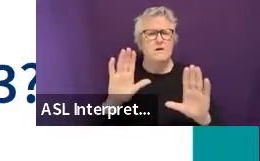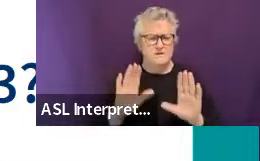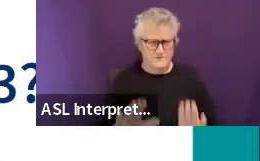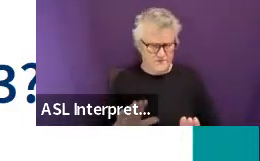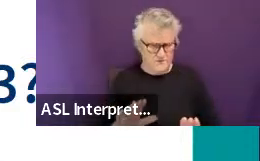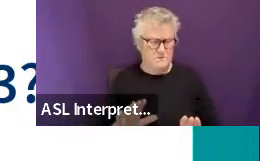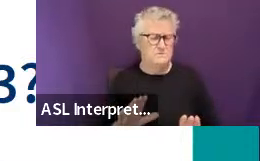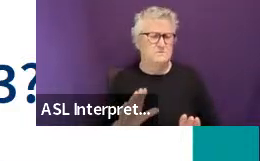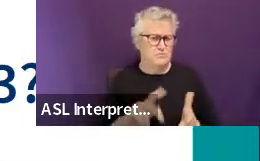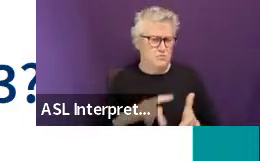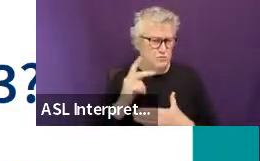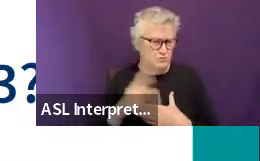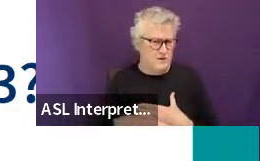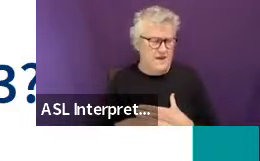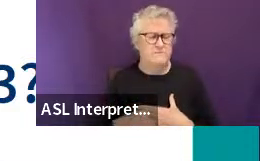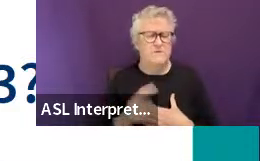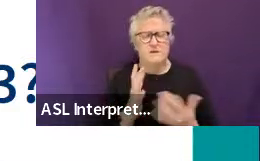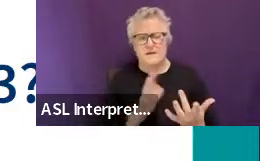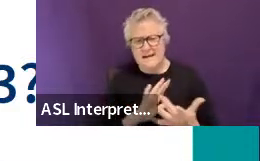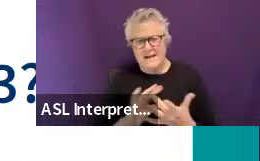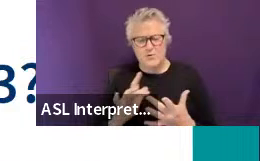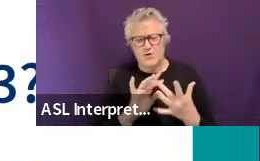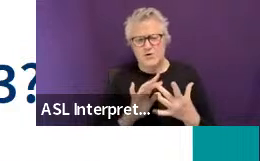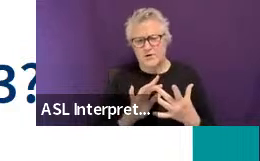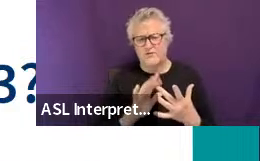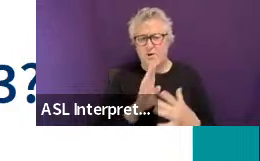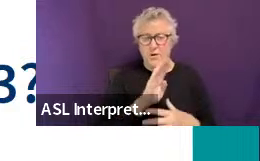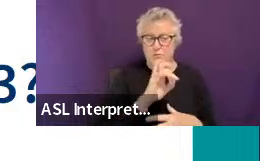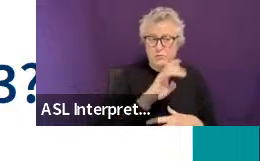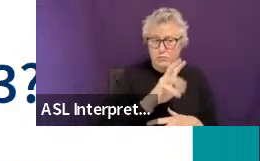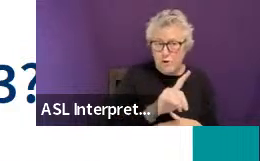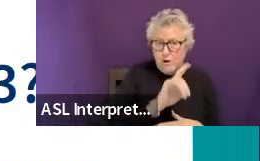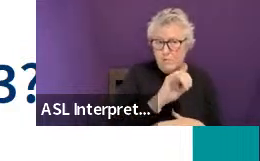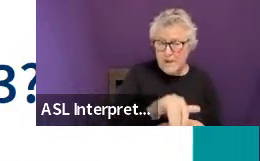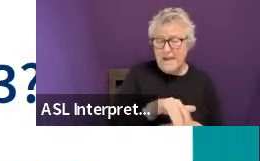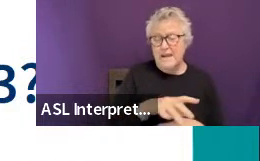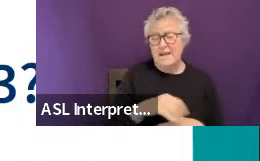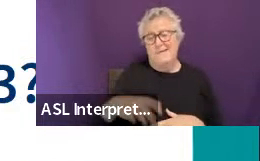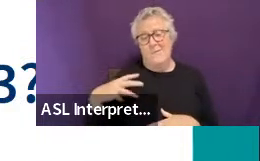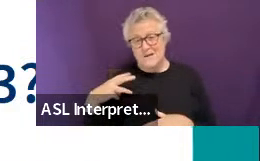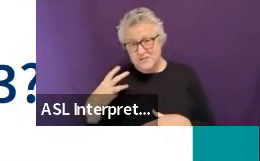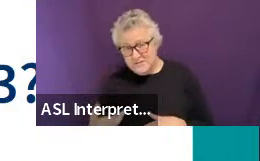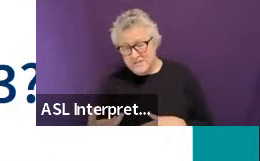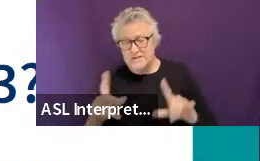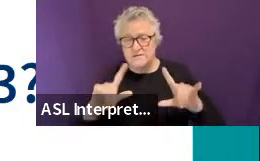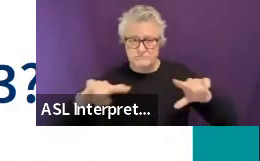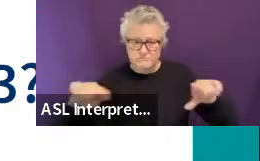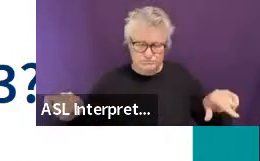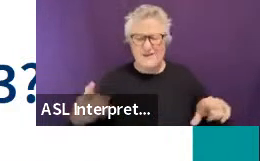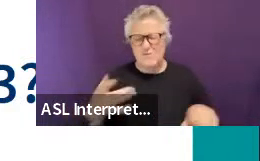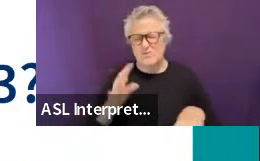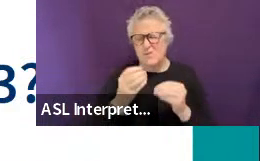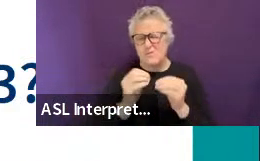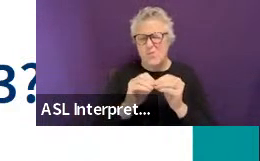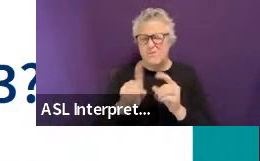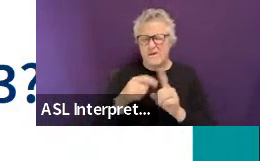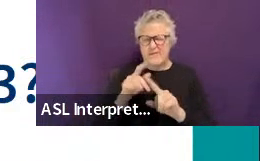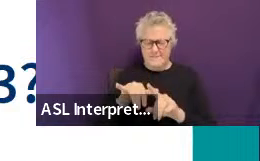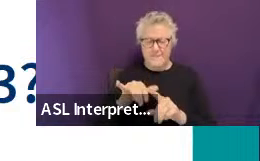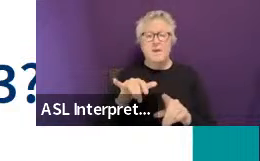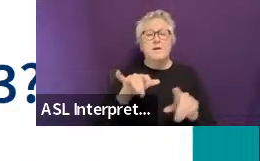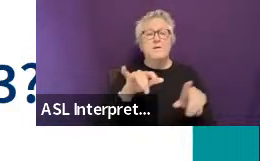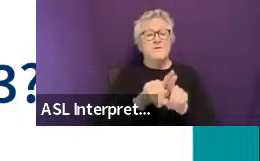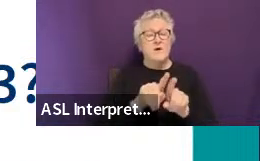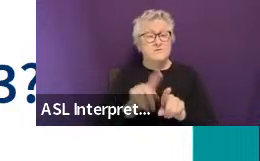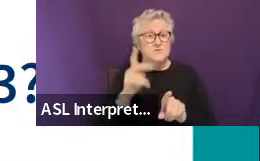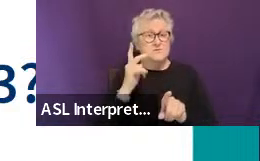the street network of Broadway and Washington. We'll talk a little bit more about that when we talk about alignment. We've also seen the substantial growth